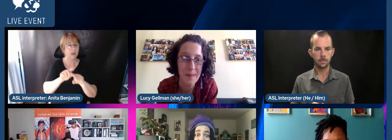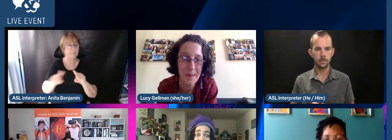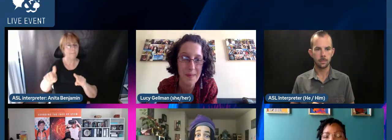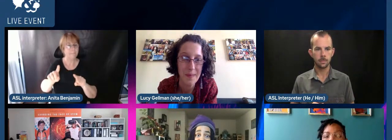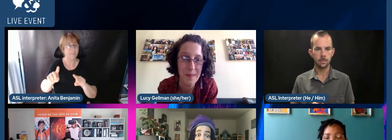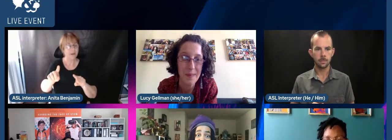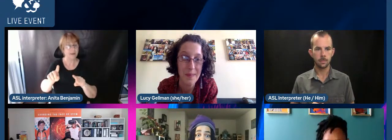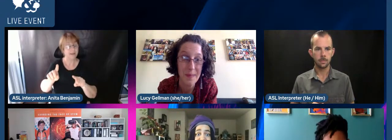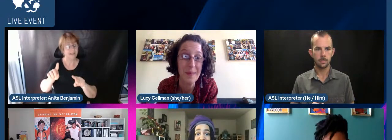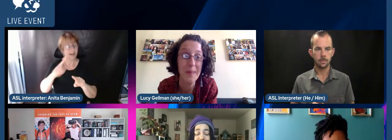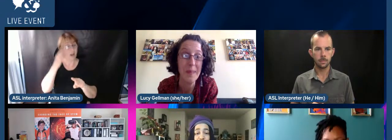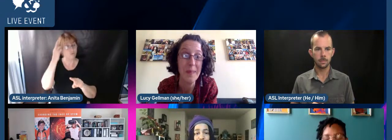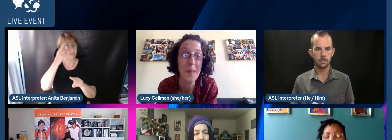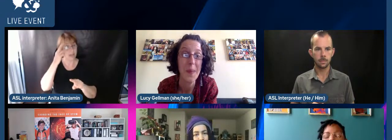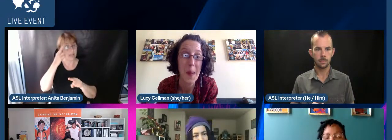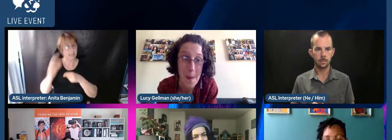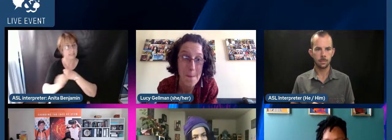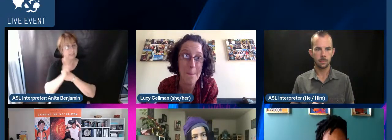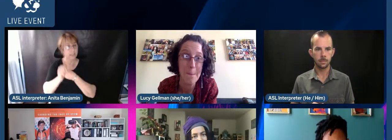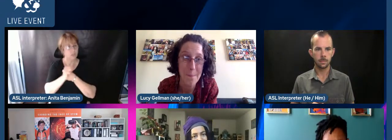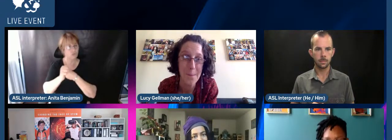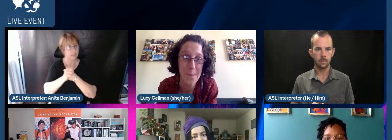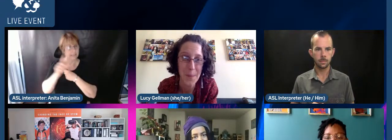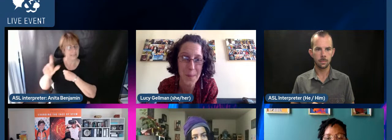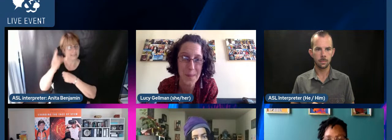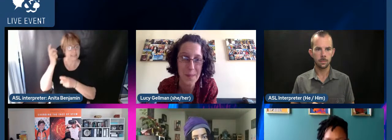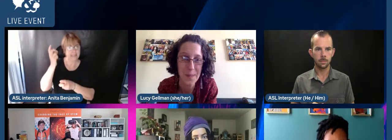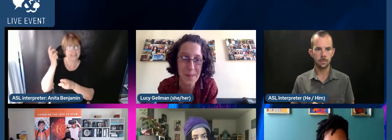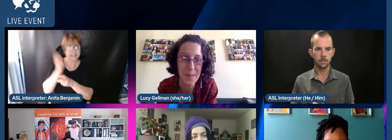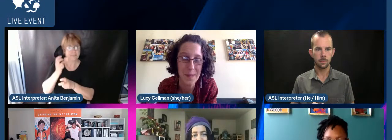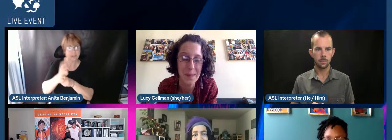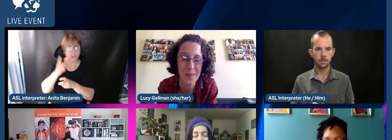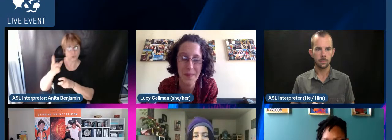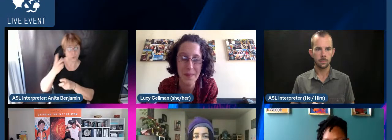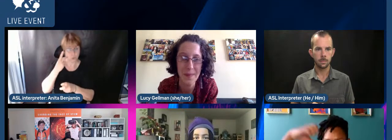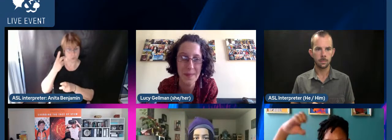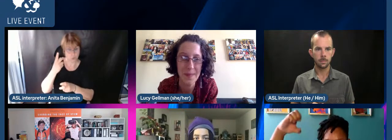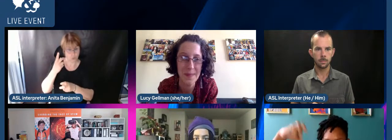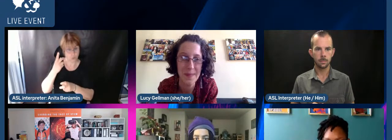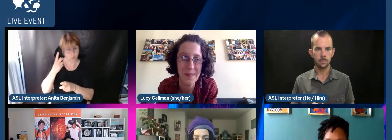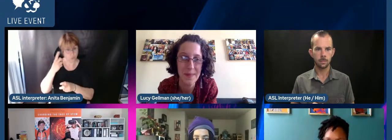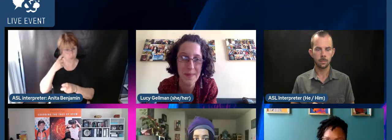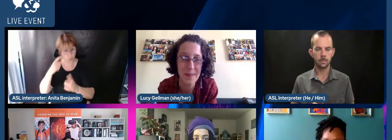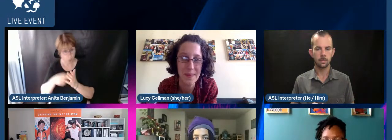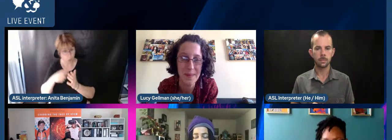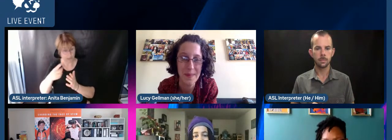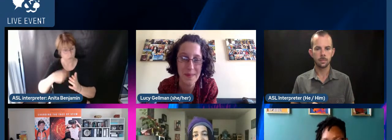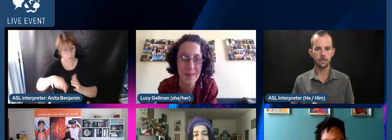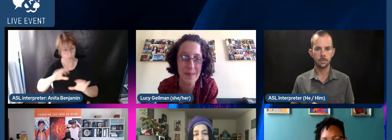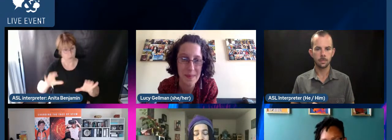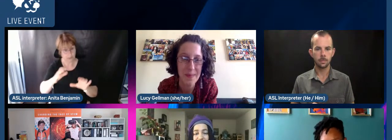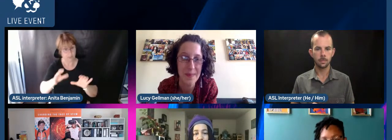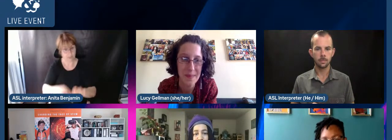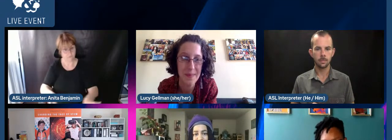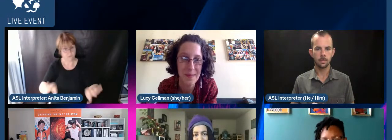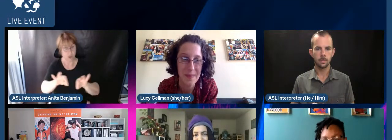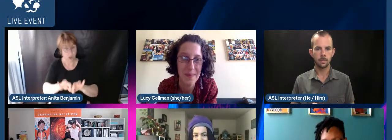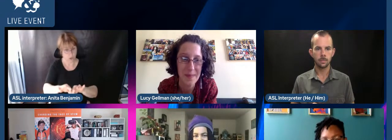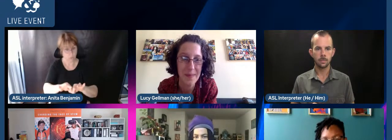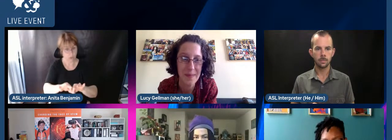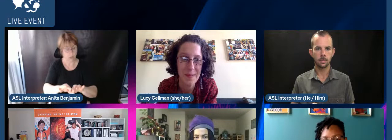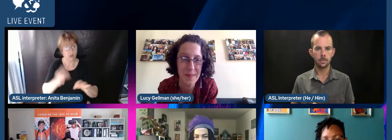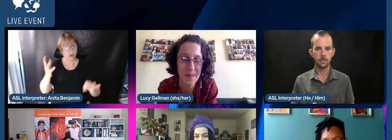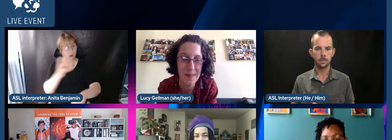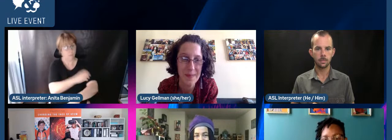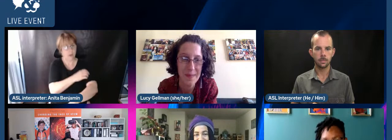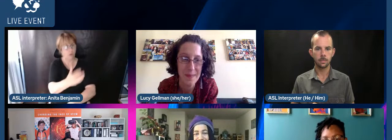see something that has value. And instead of going, you people make things that are valuable. I should value you and your ways. Let me give you power. They go,